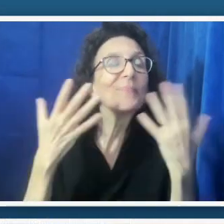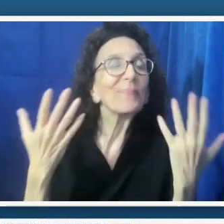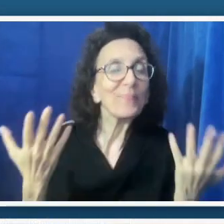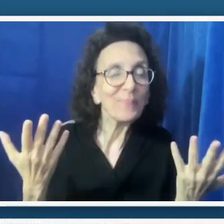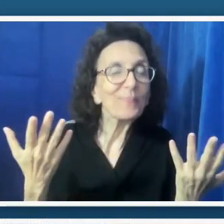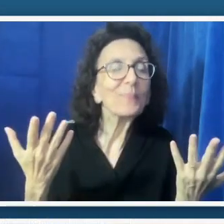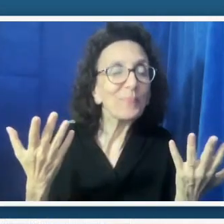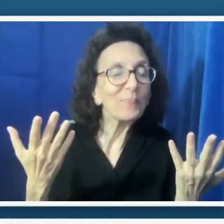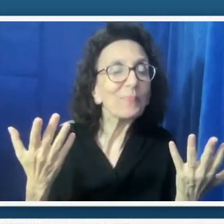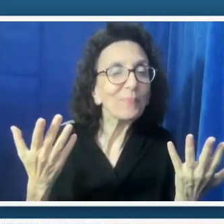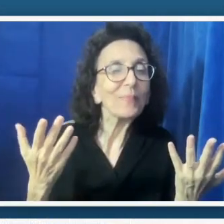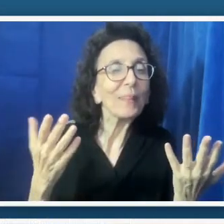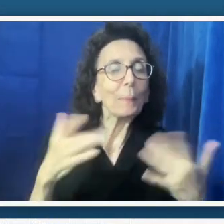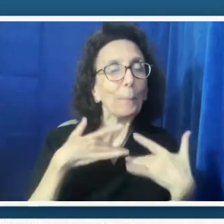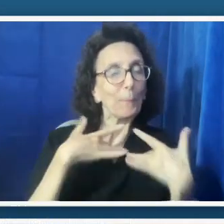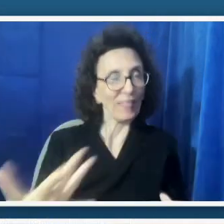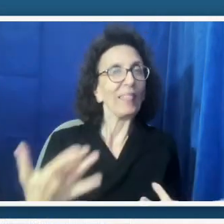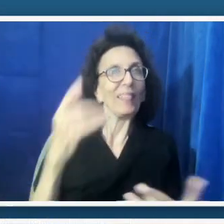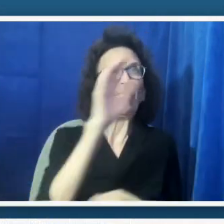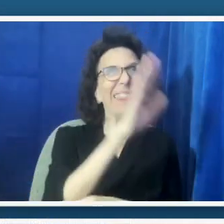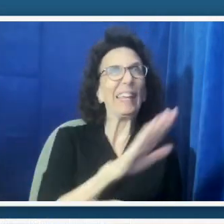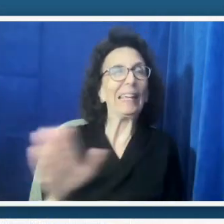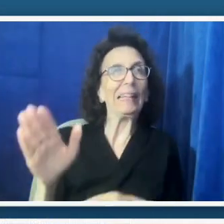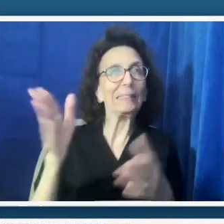very common with these murals, and